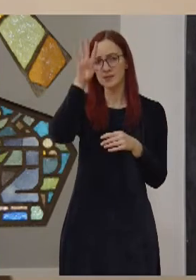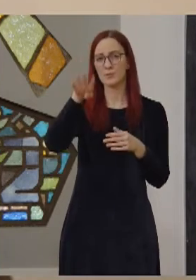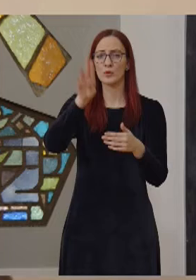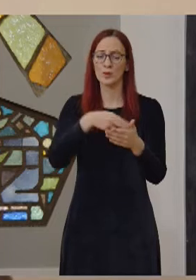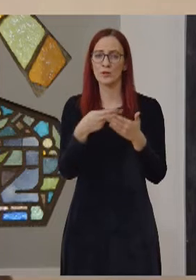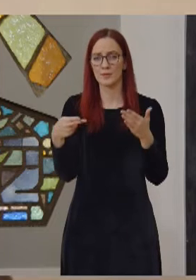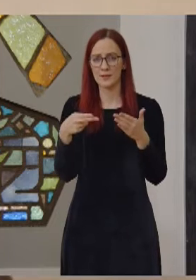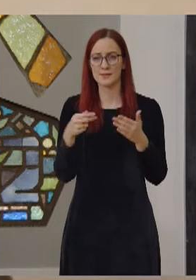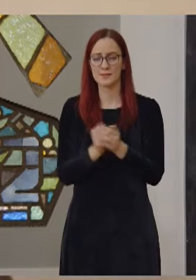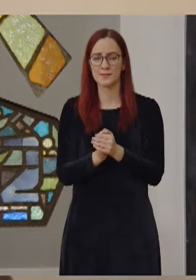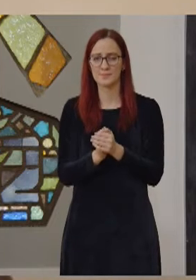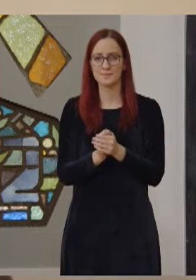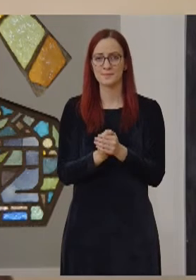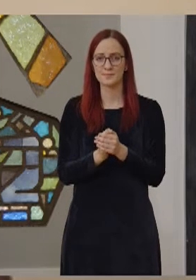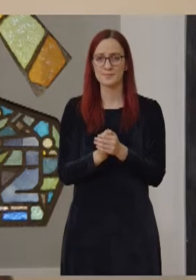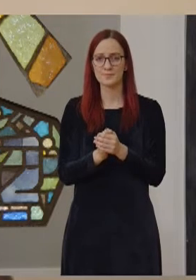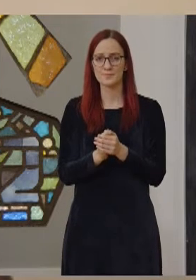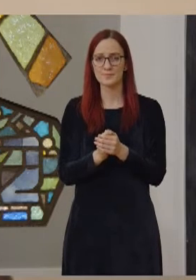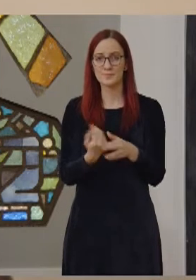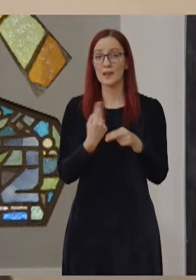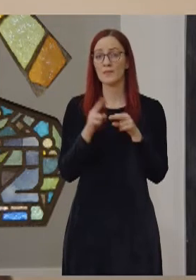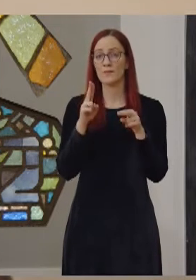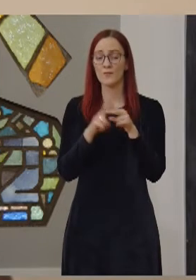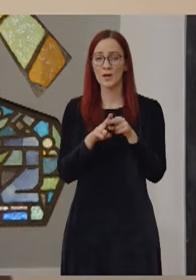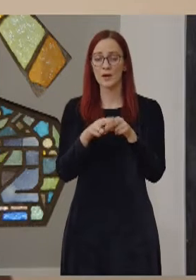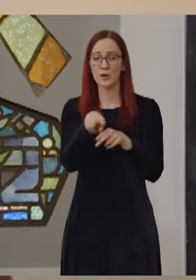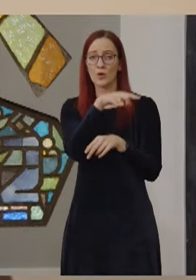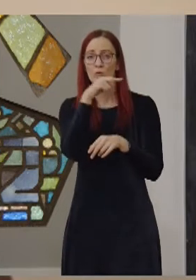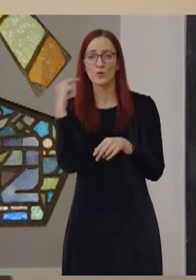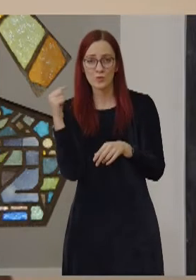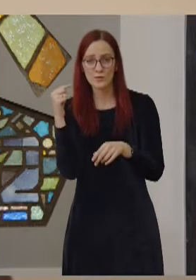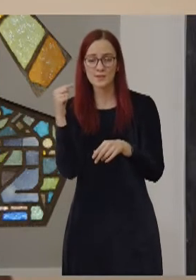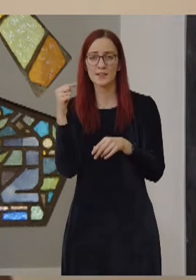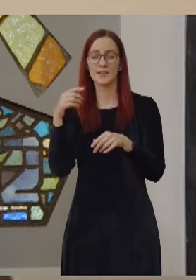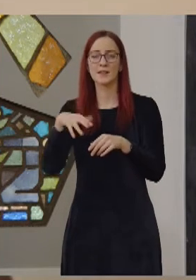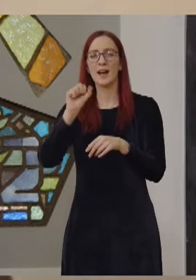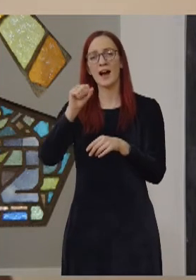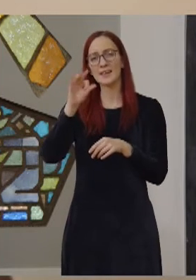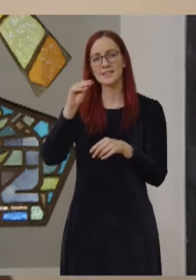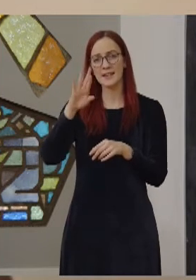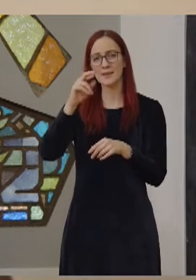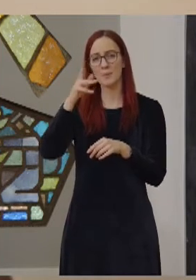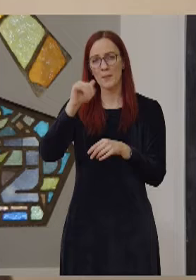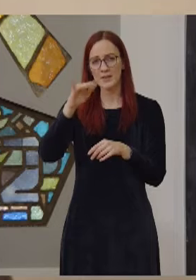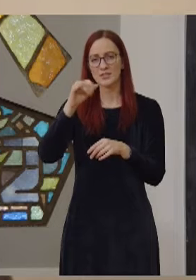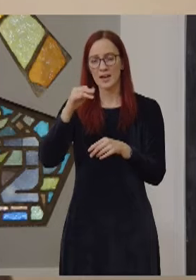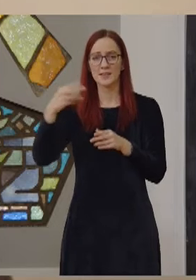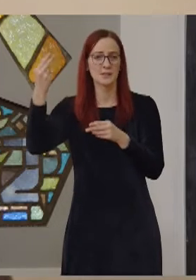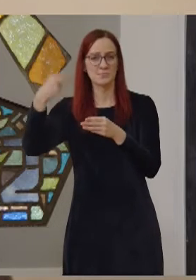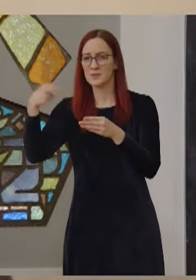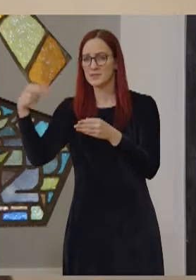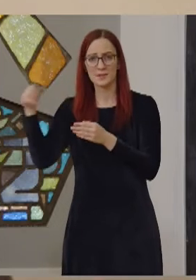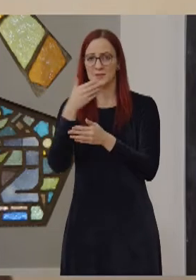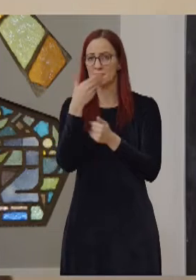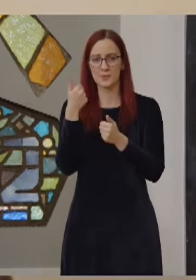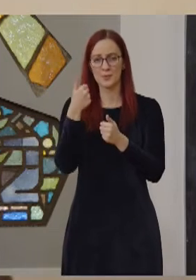So the Istanbul Convention has become a weapon. It is not a coincidence